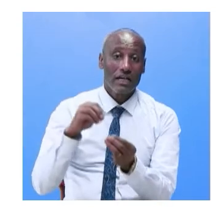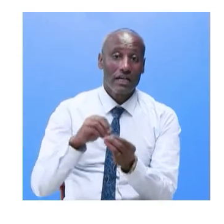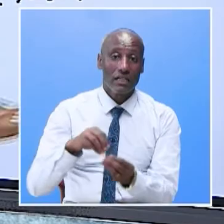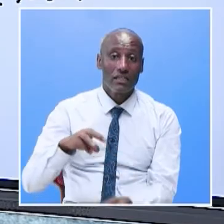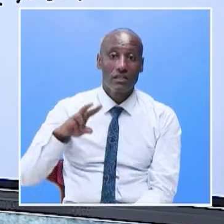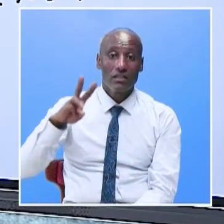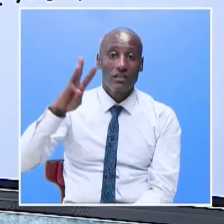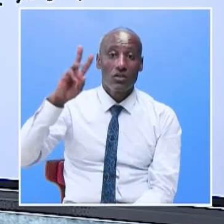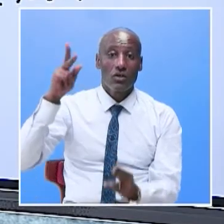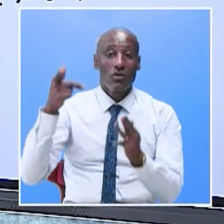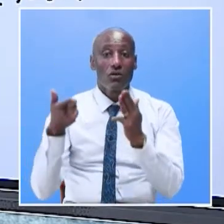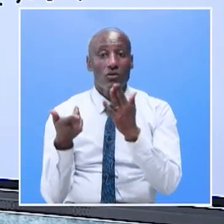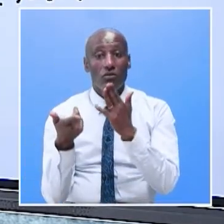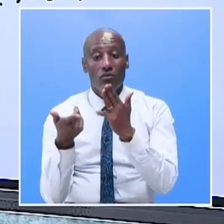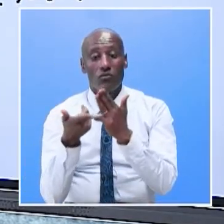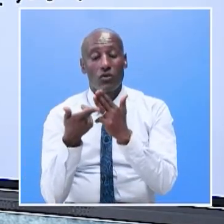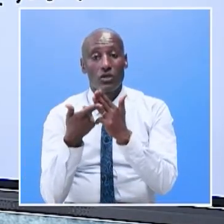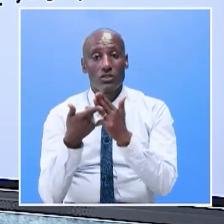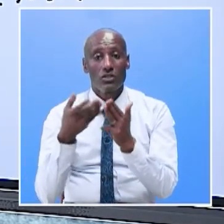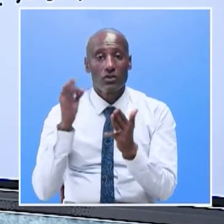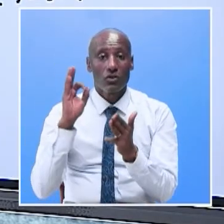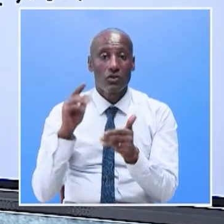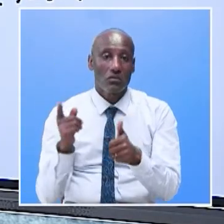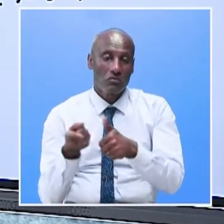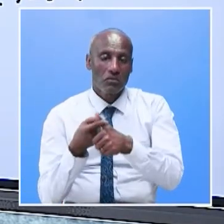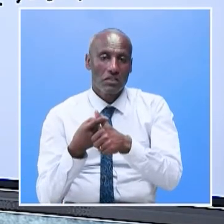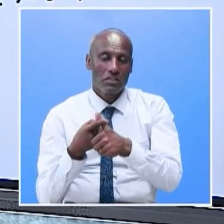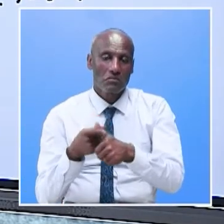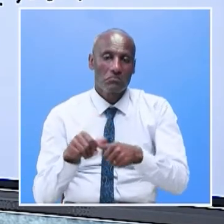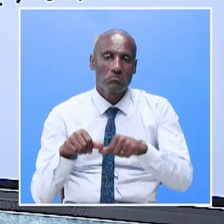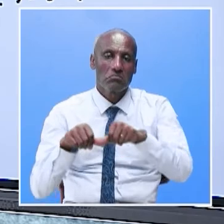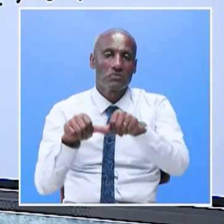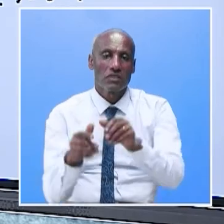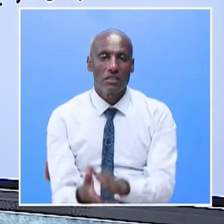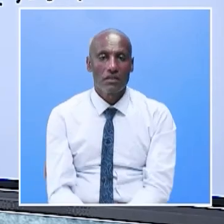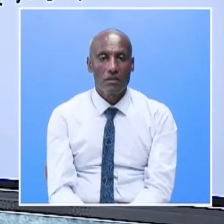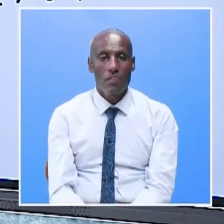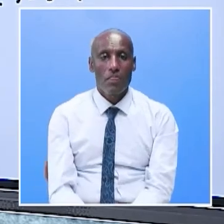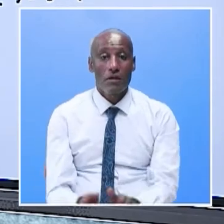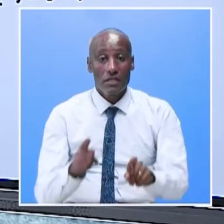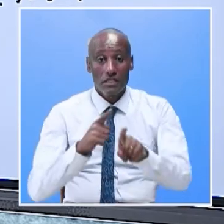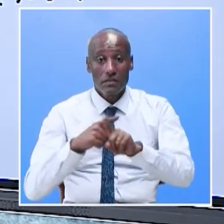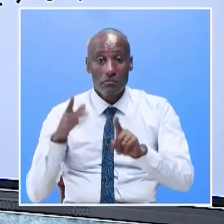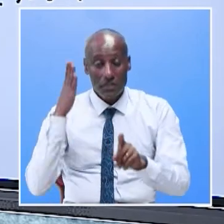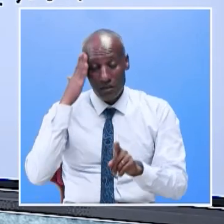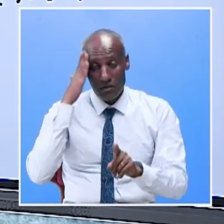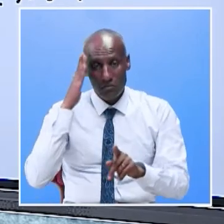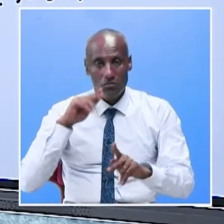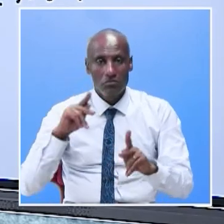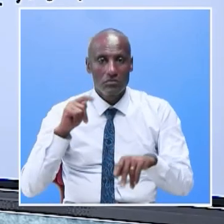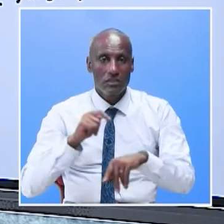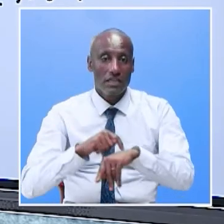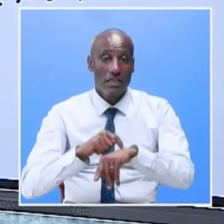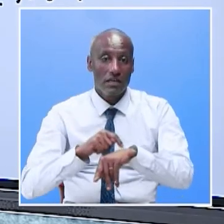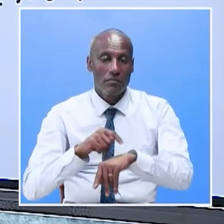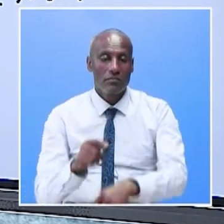4s on the first and whatever. You should specifically tell what days